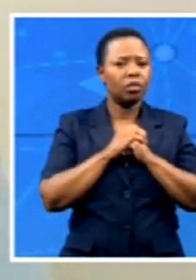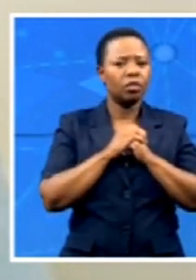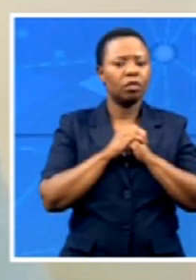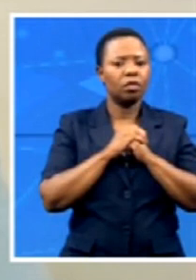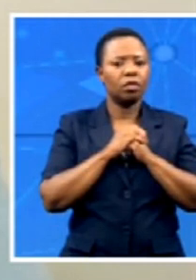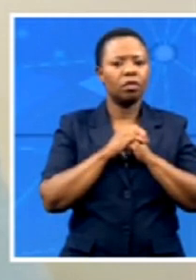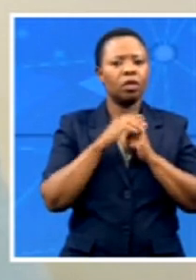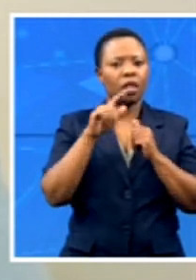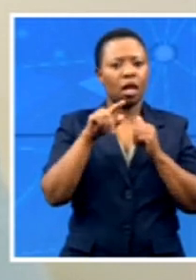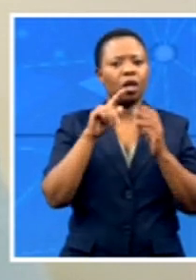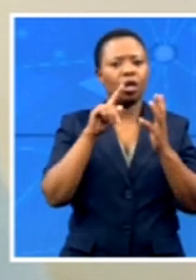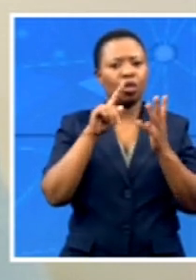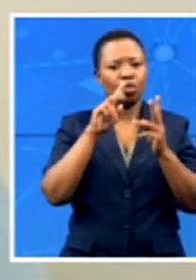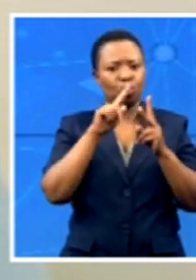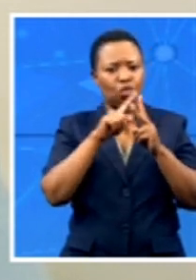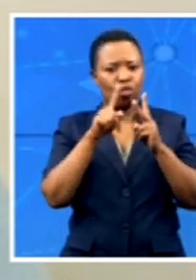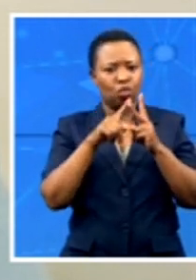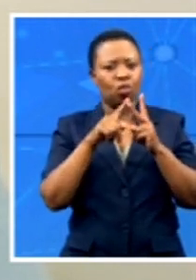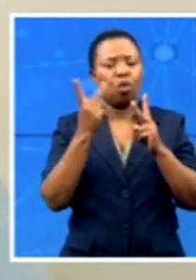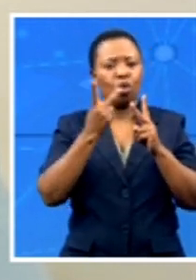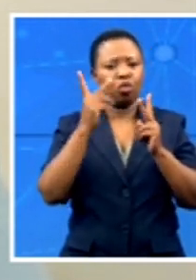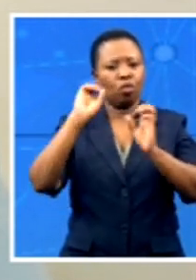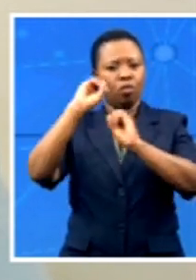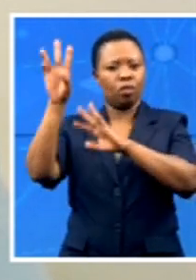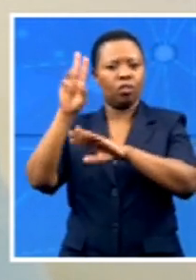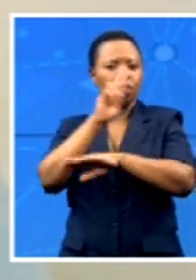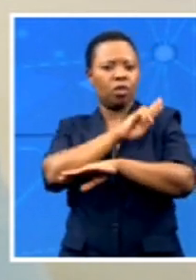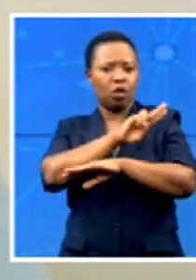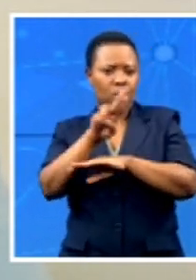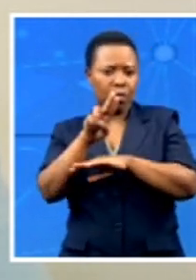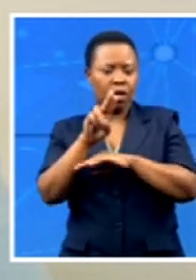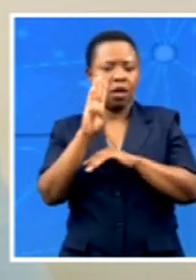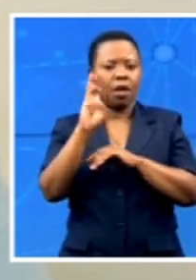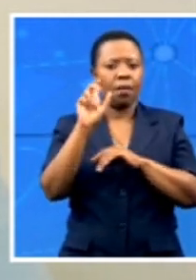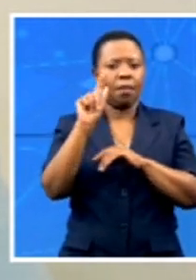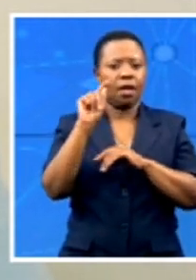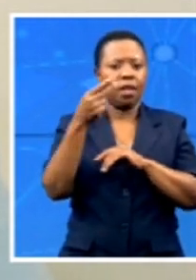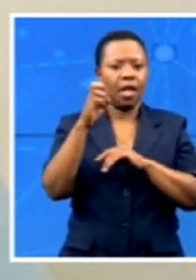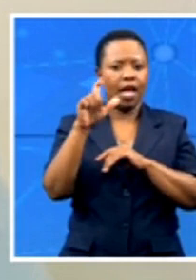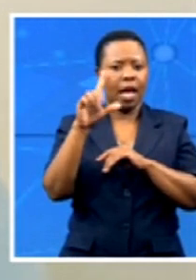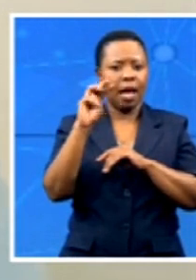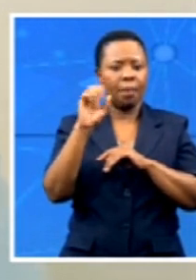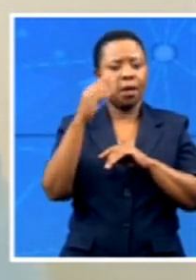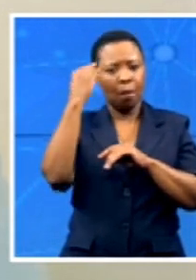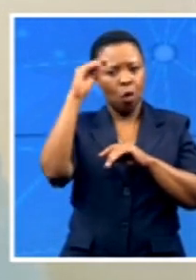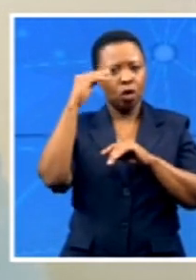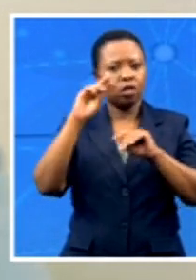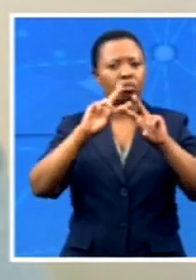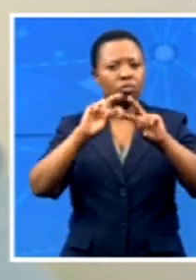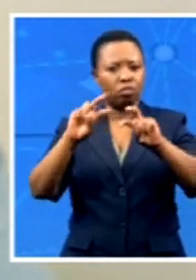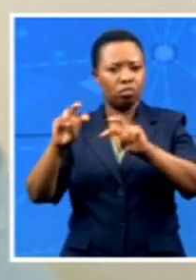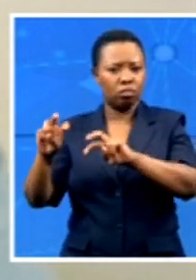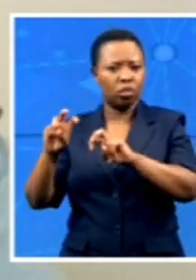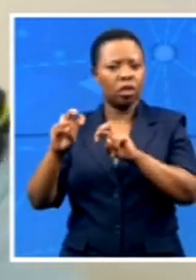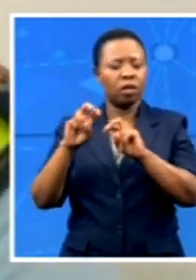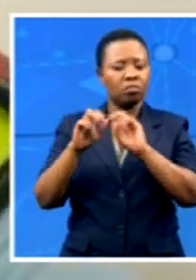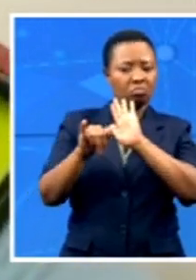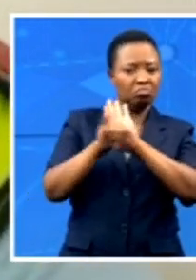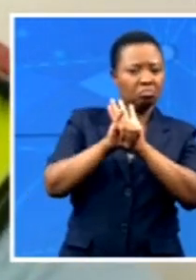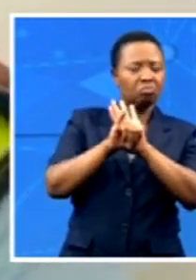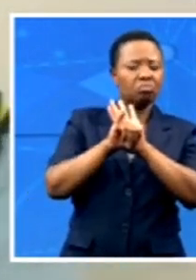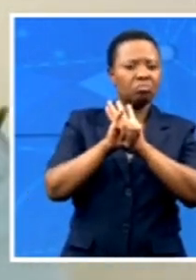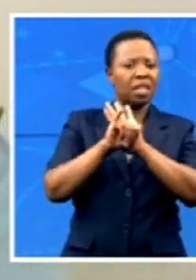in Bethlehem. Authorities are still on scene, busy with cleanup and also determination of what could be the cause of the accident. Motorists are asked